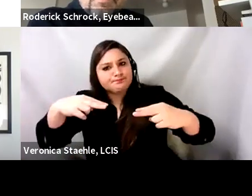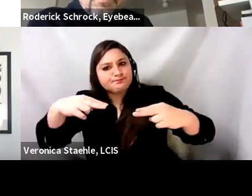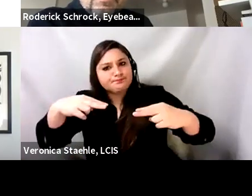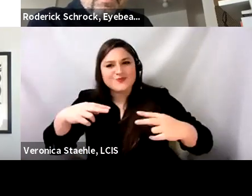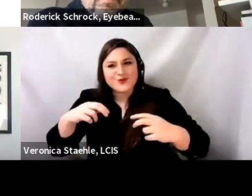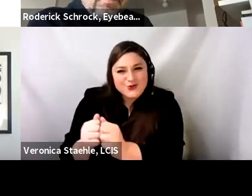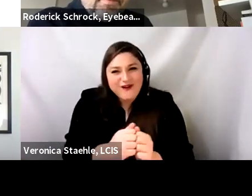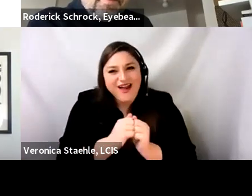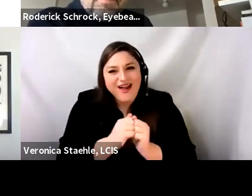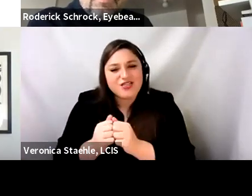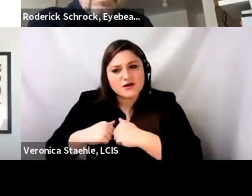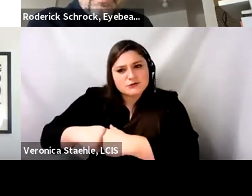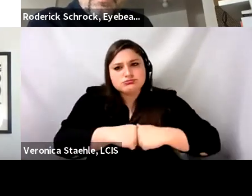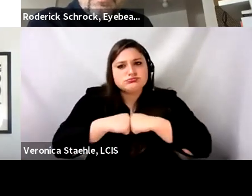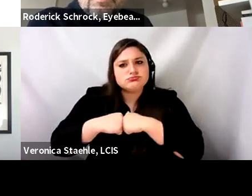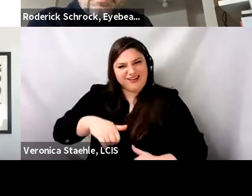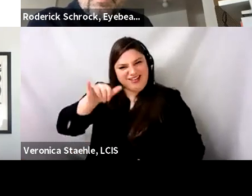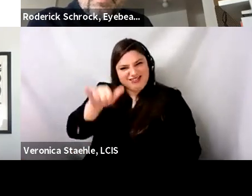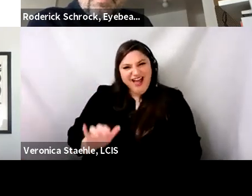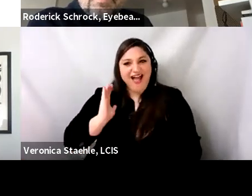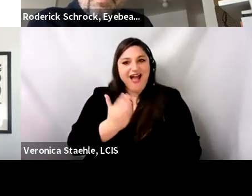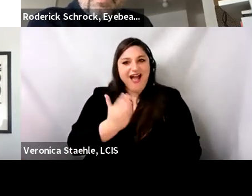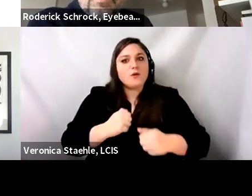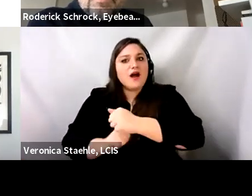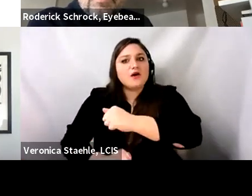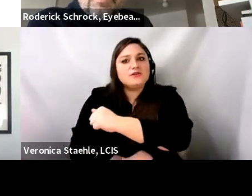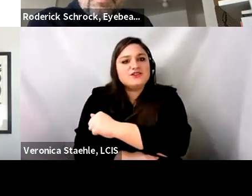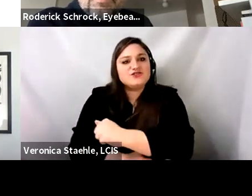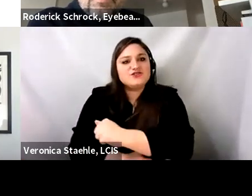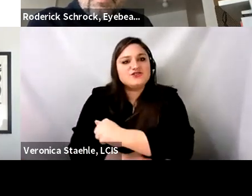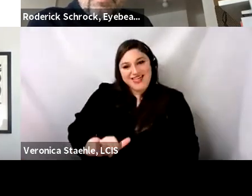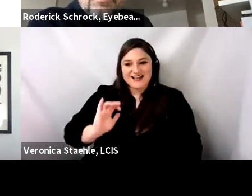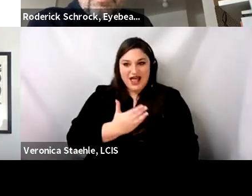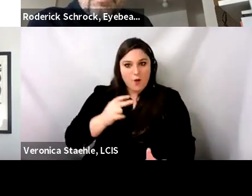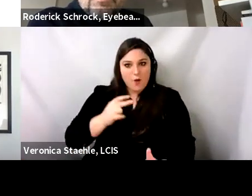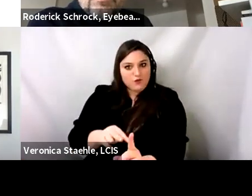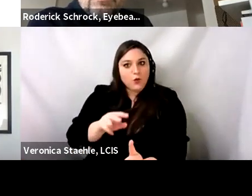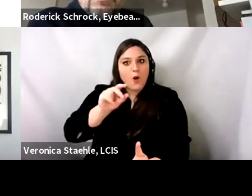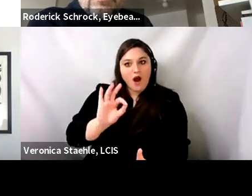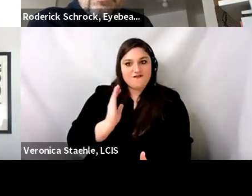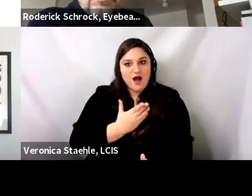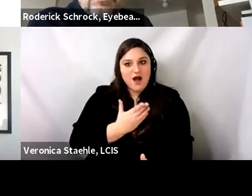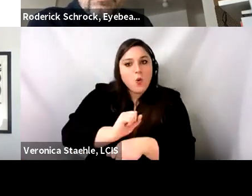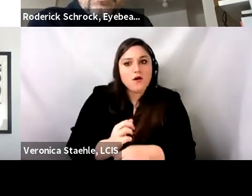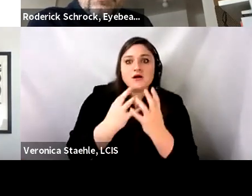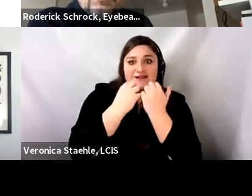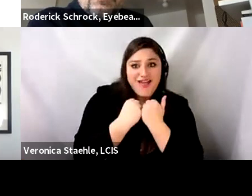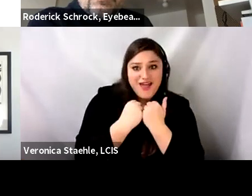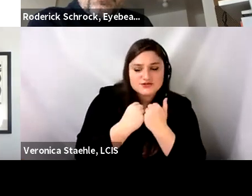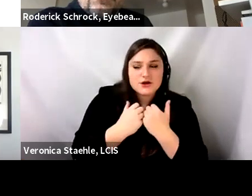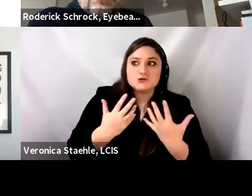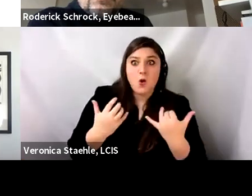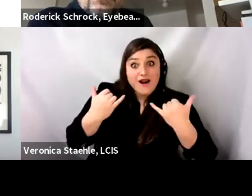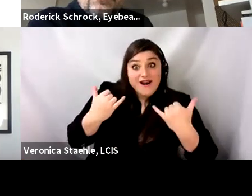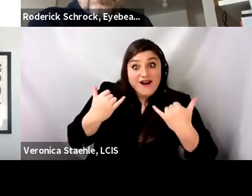our foundation and really the power in terms of our being able to work. So put that all together in terms of the moment that we